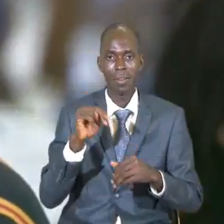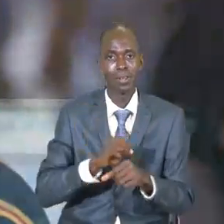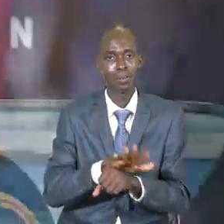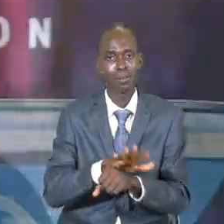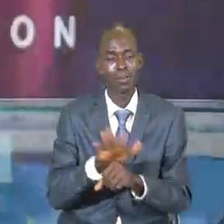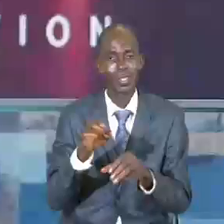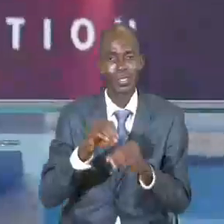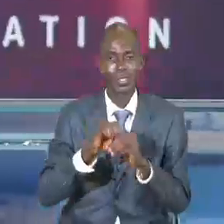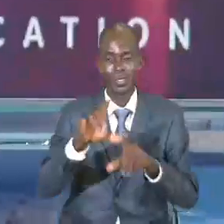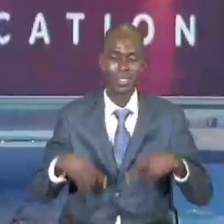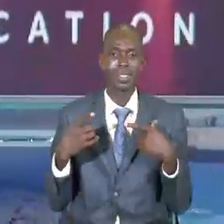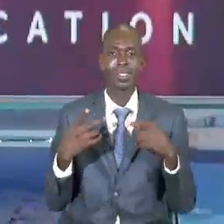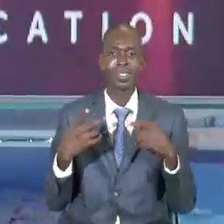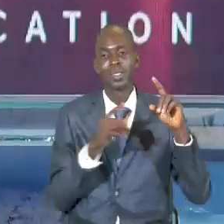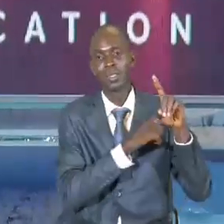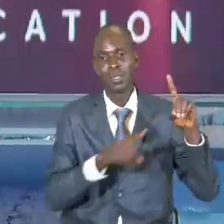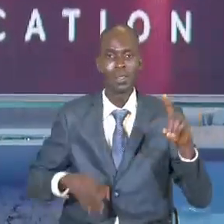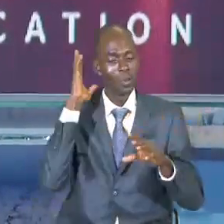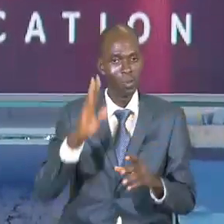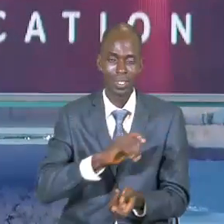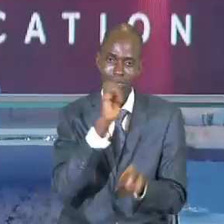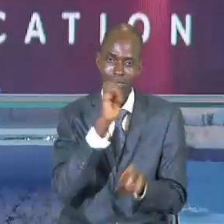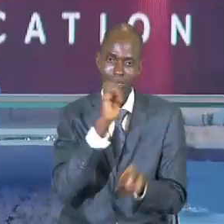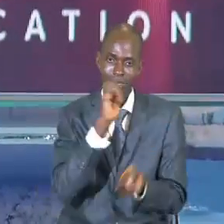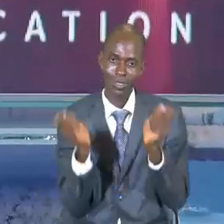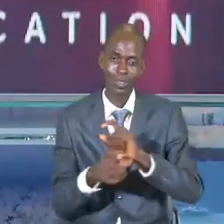The Lord will turn your life around.